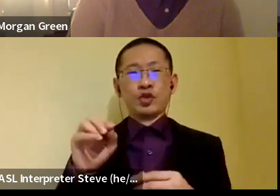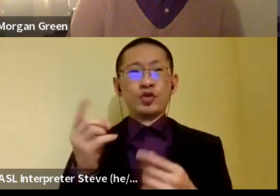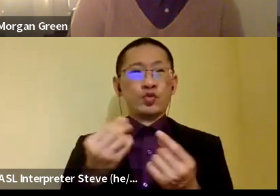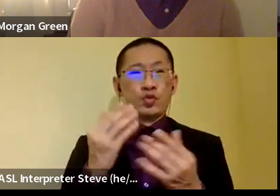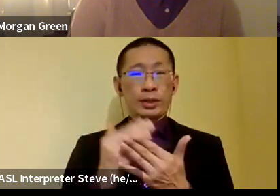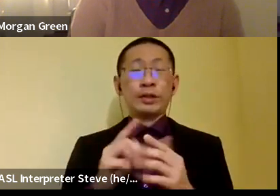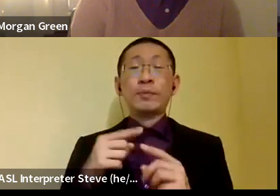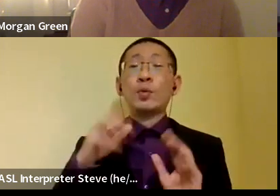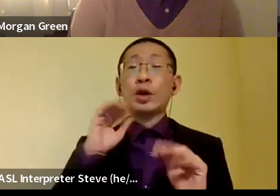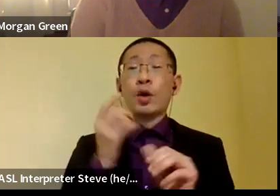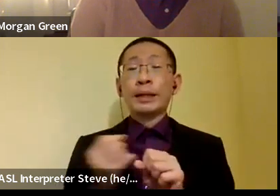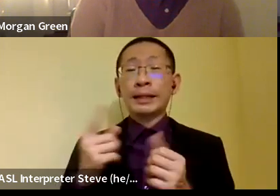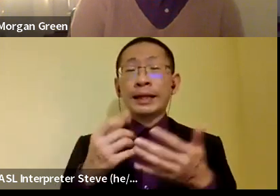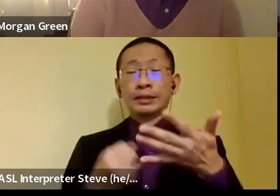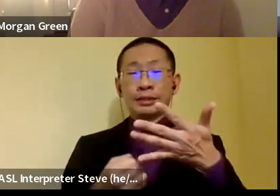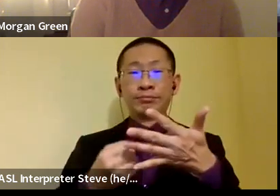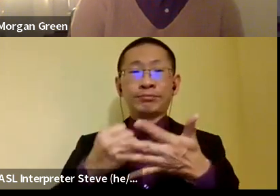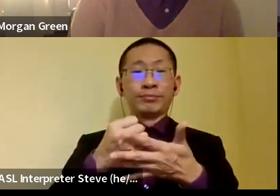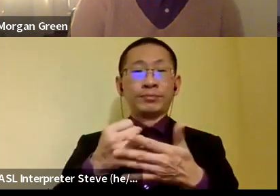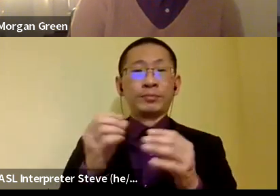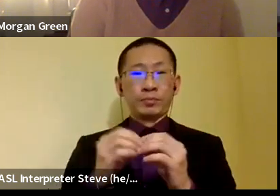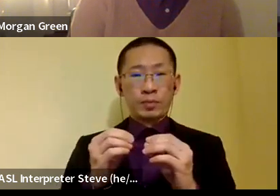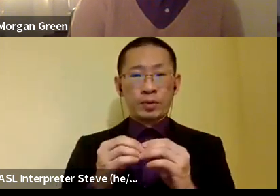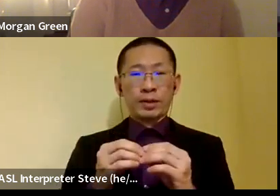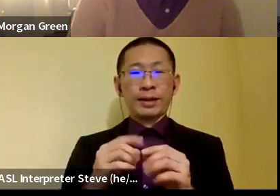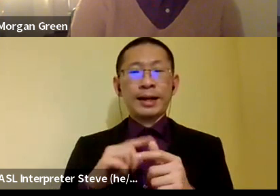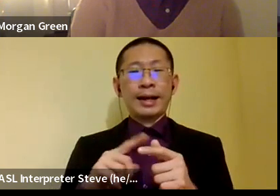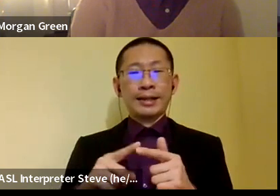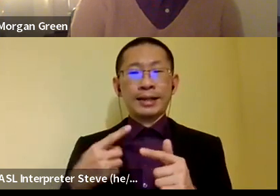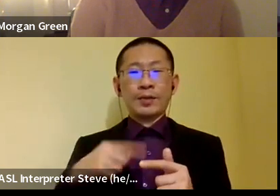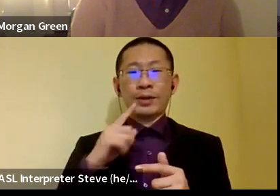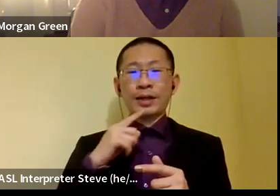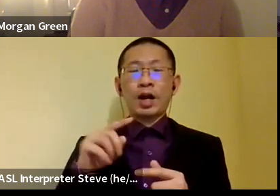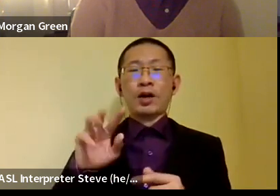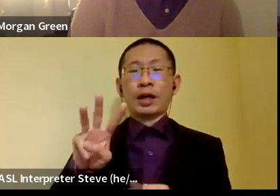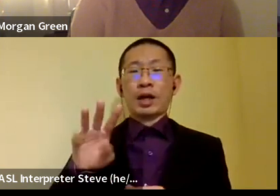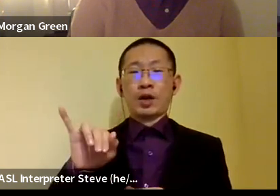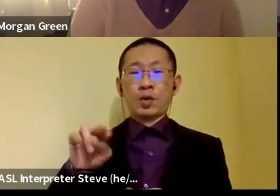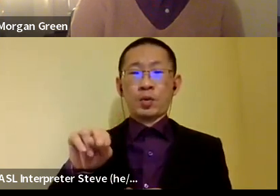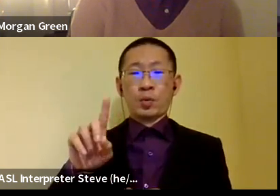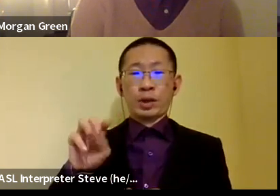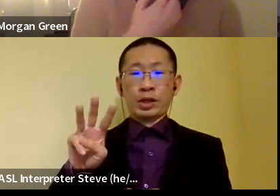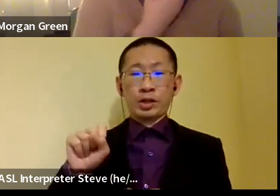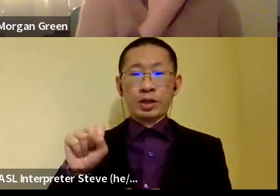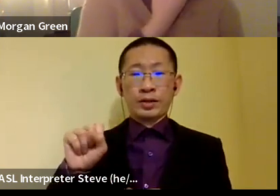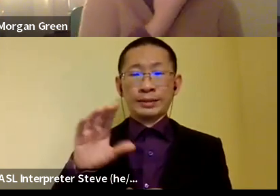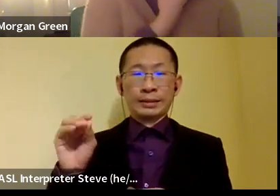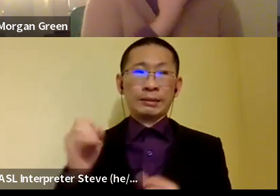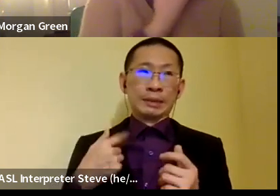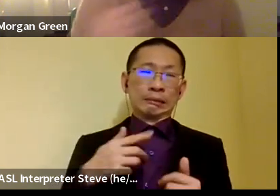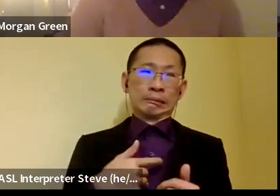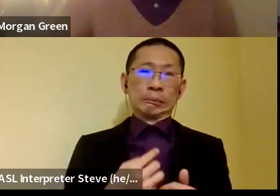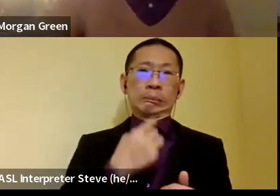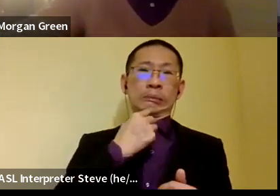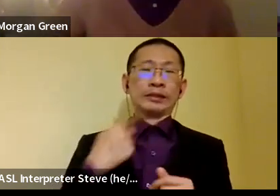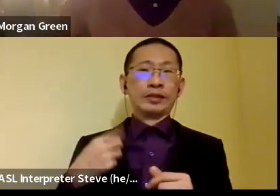to start sort of lifting those up. And then we are a Windows company, to the chagrin of many of us. So